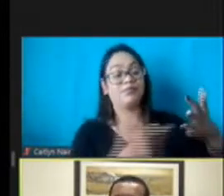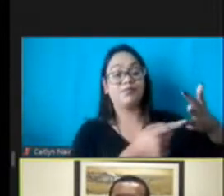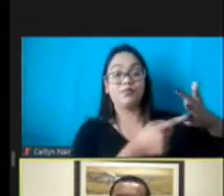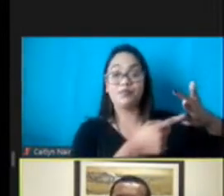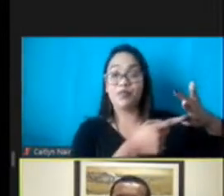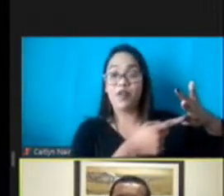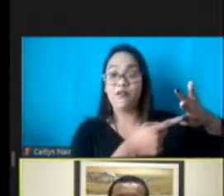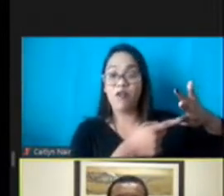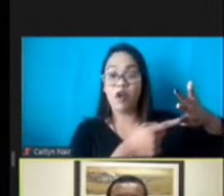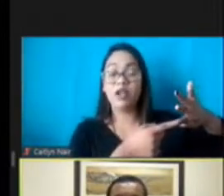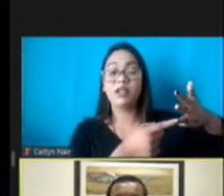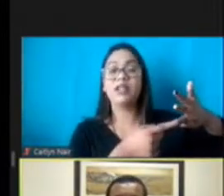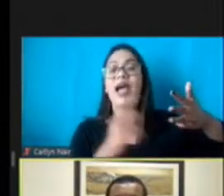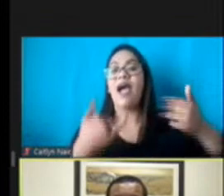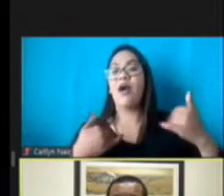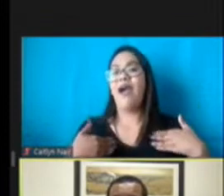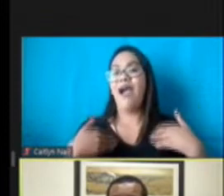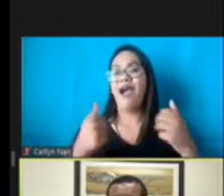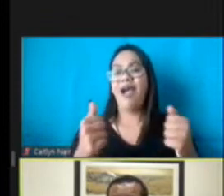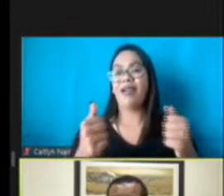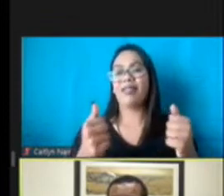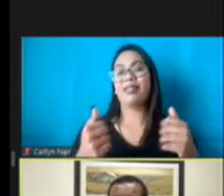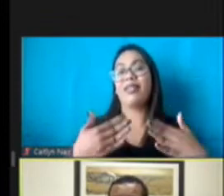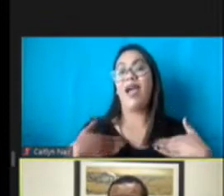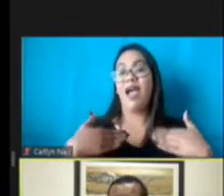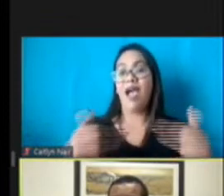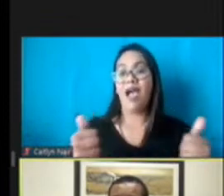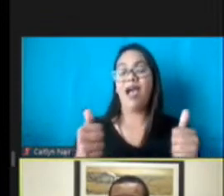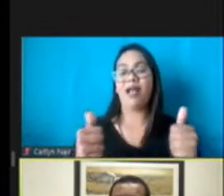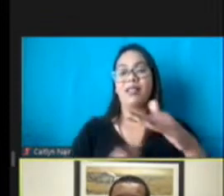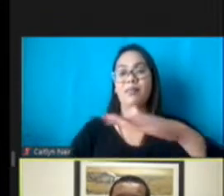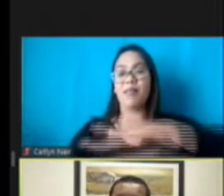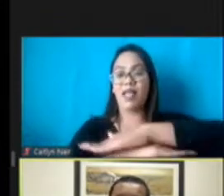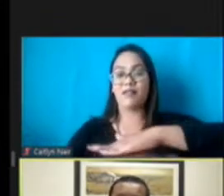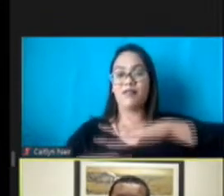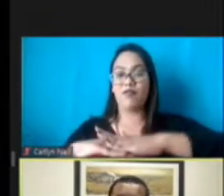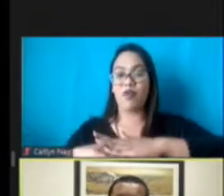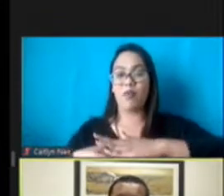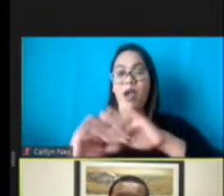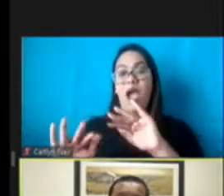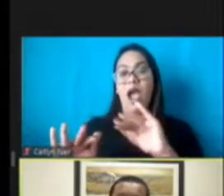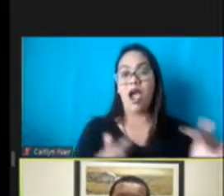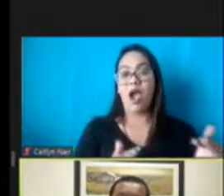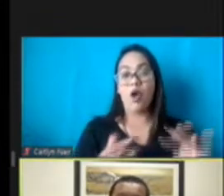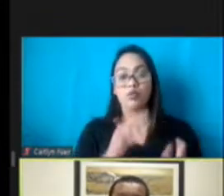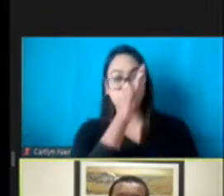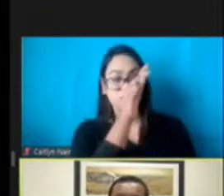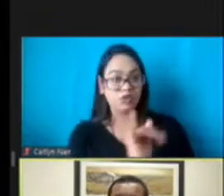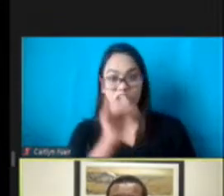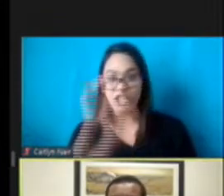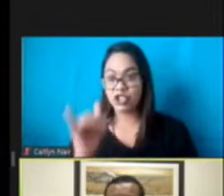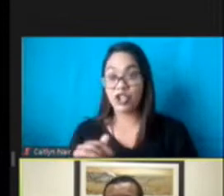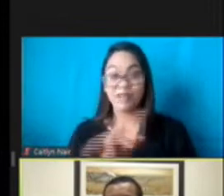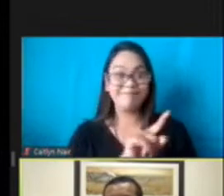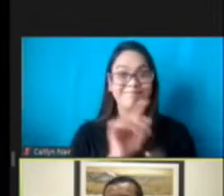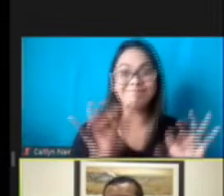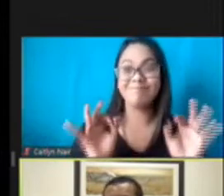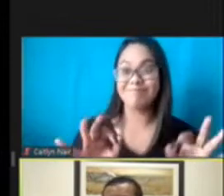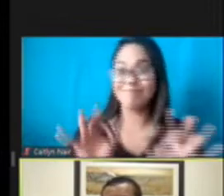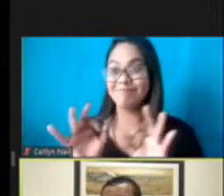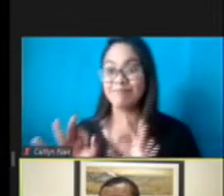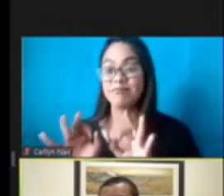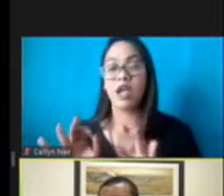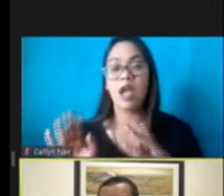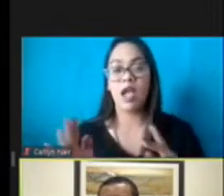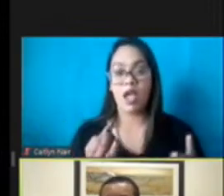health platform response. And I'll explain a little bit of that. It's bringing capacity online as required, as we've done in the previous waves. Then